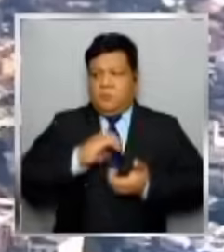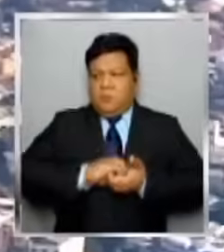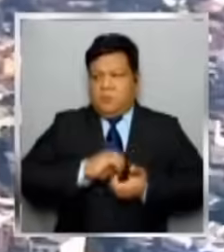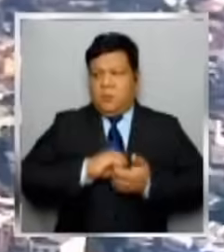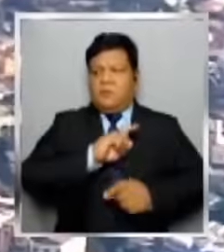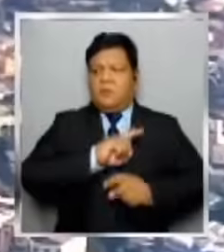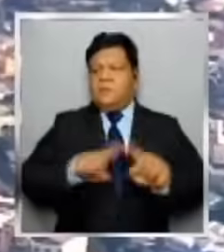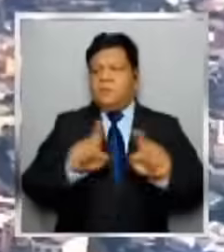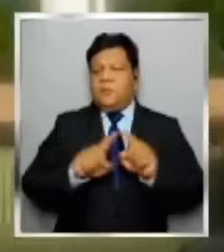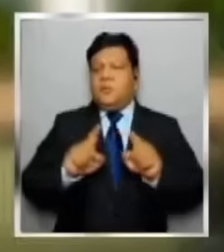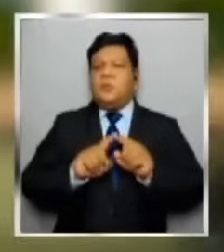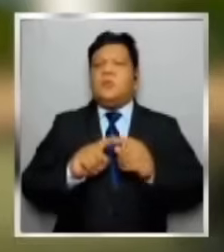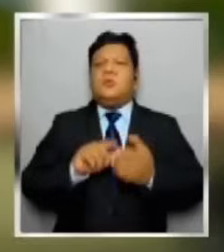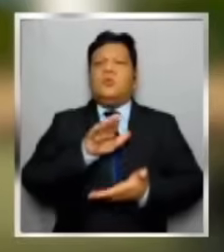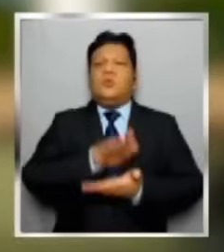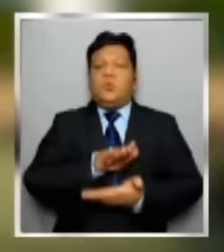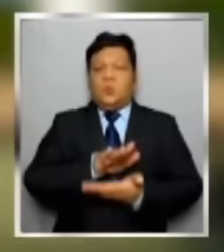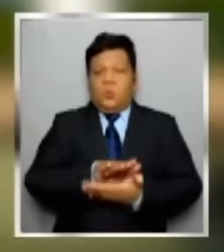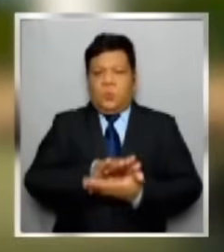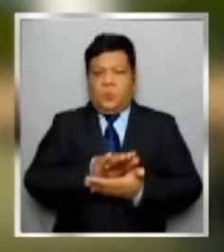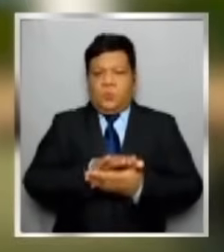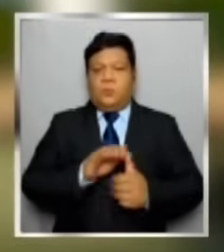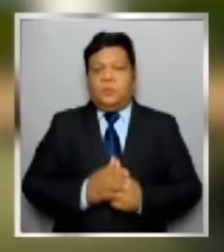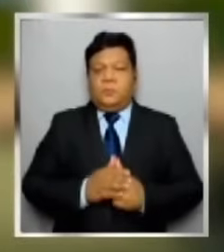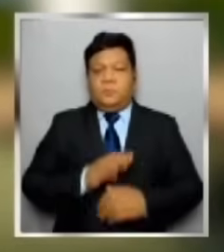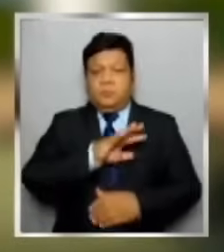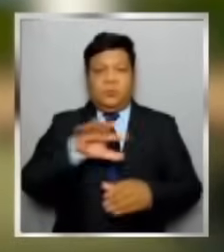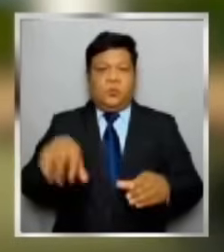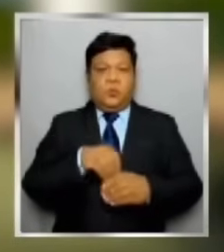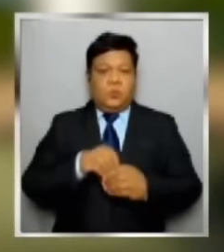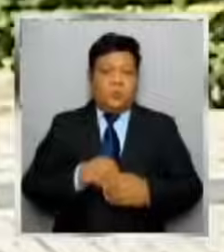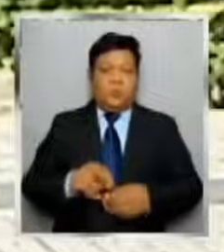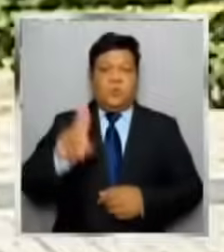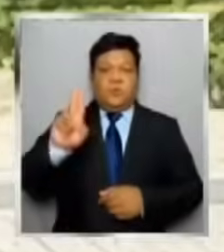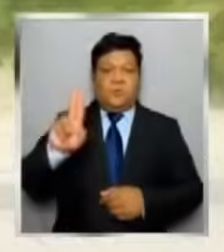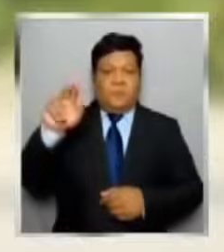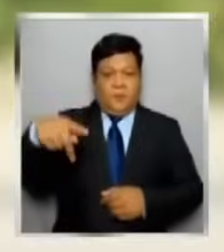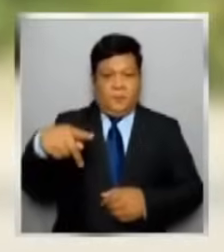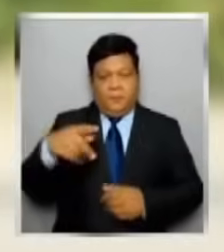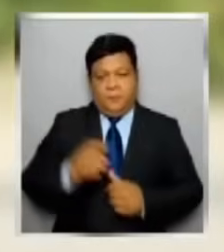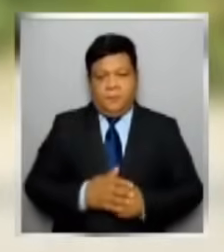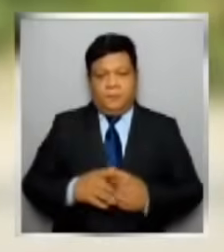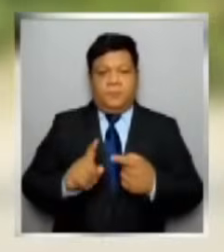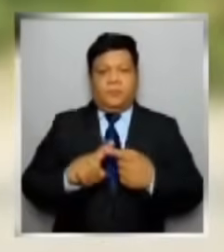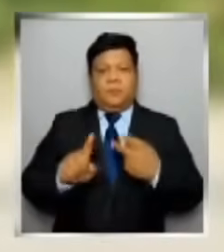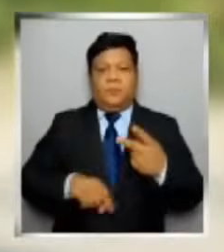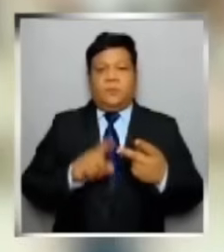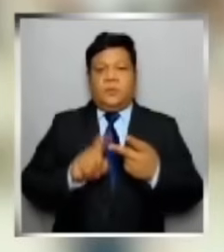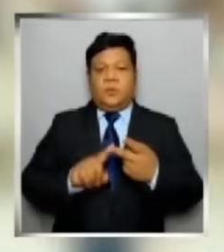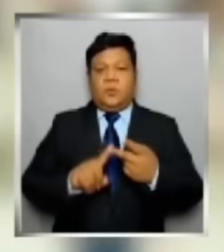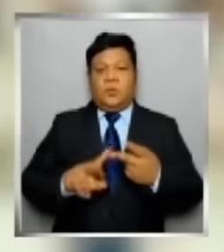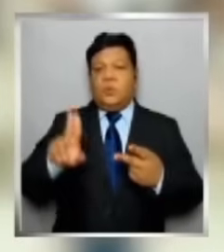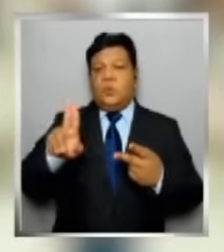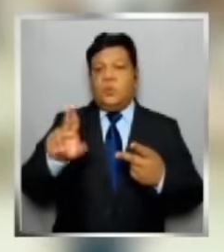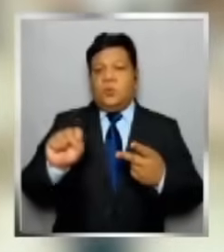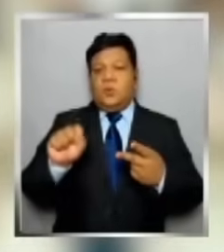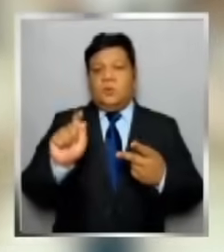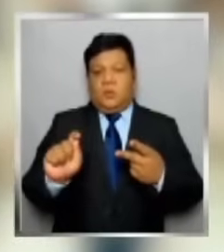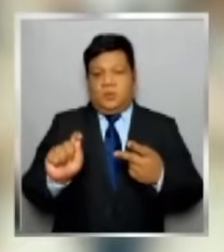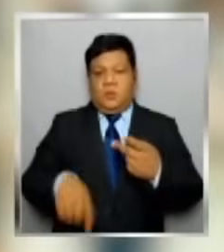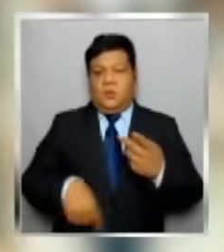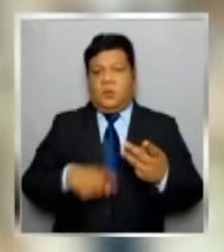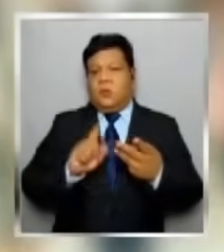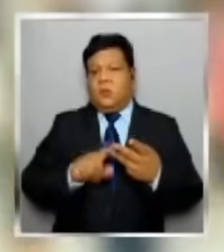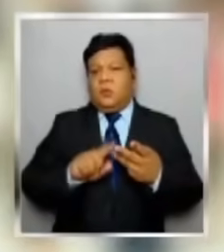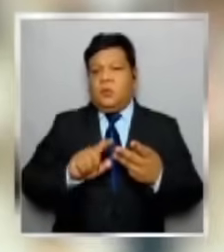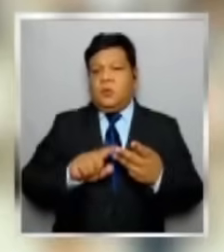academic institutions, kabilang ang University of the Philippines, University of Santo Tomas, Polytechnic